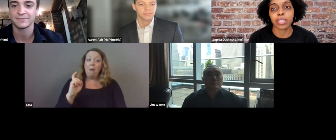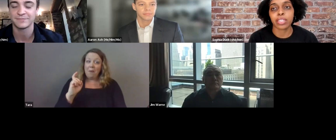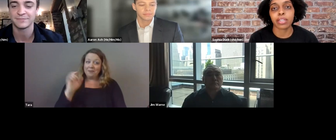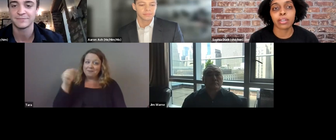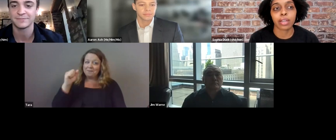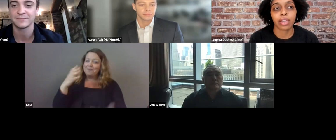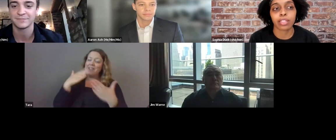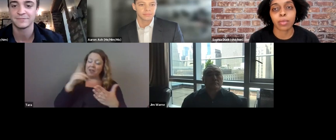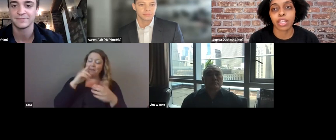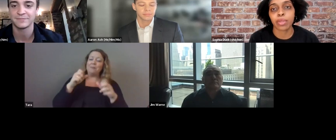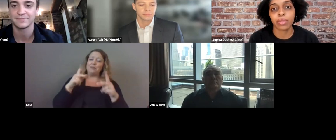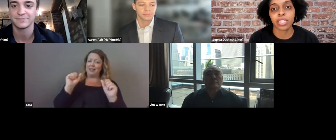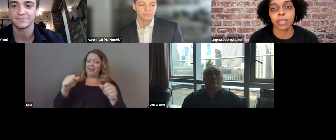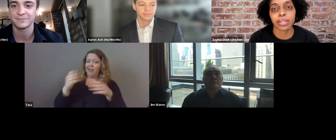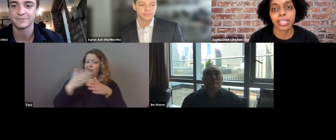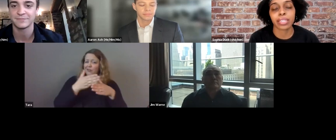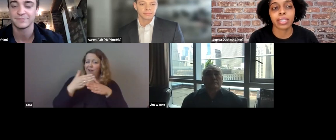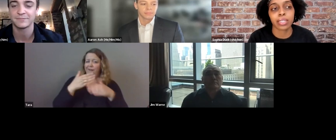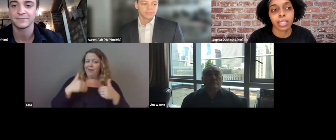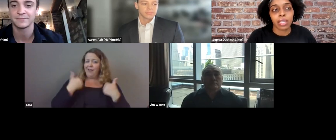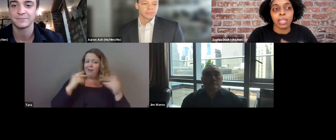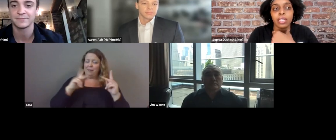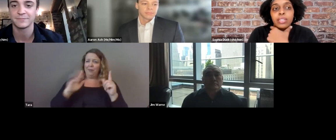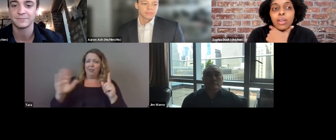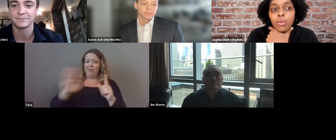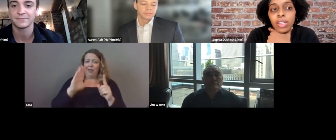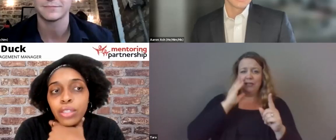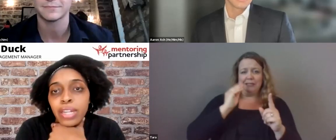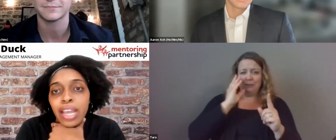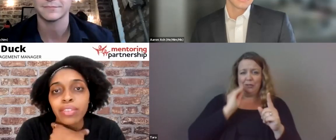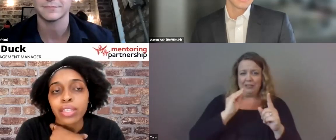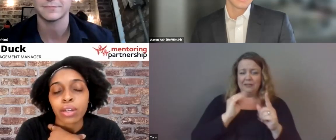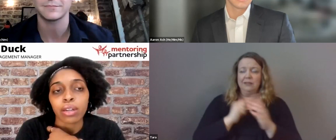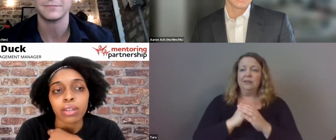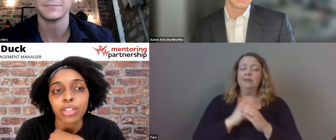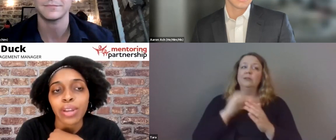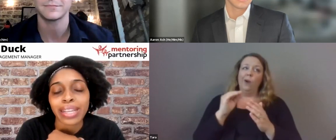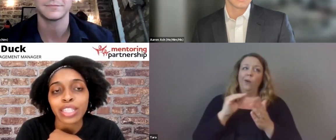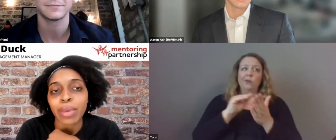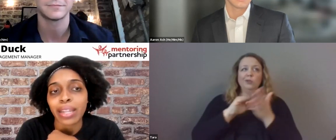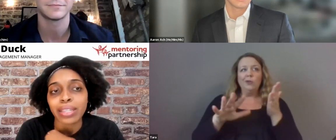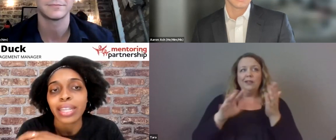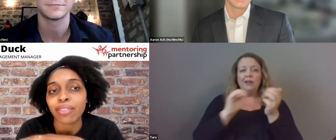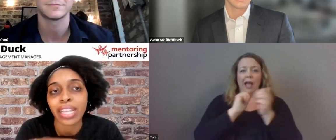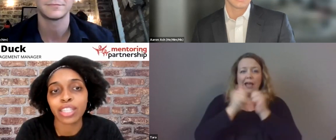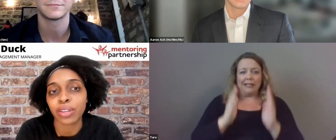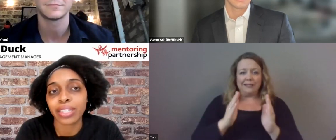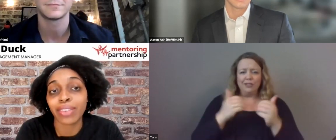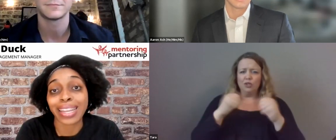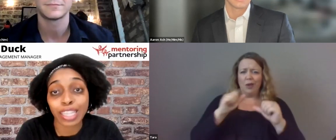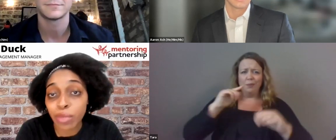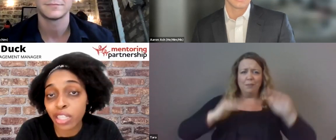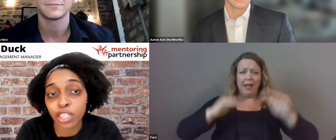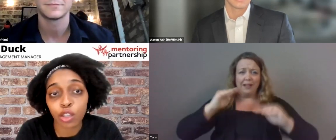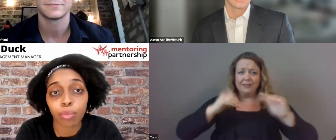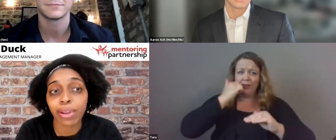to be able to share uh some of my young people's experiences so our student athletes are trying to balance the everyday stress